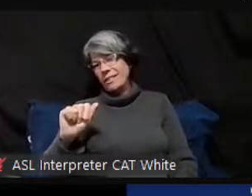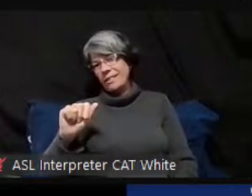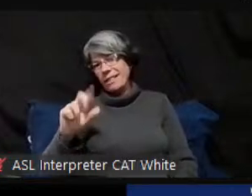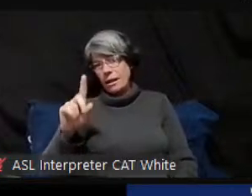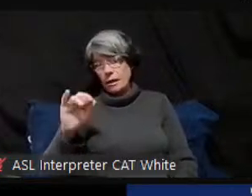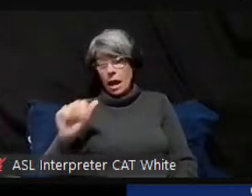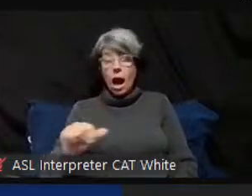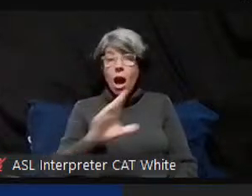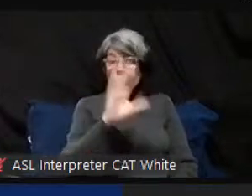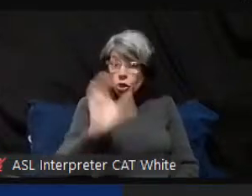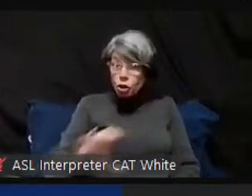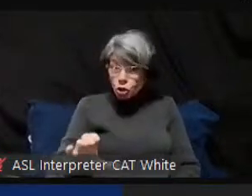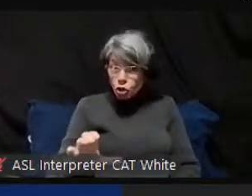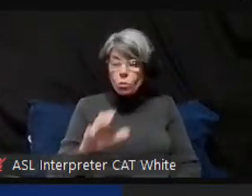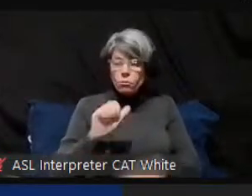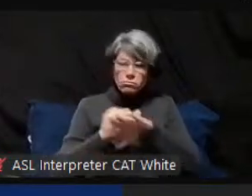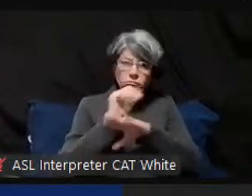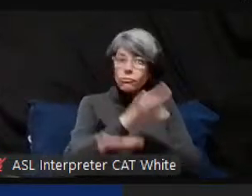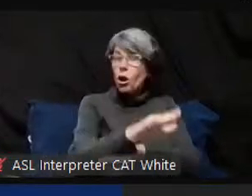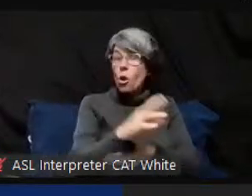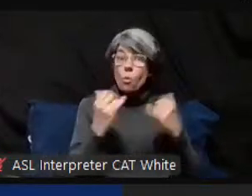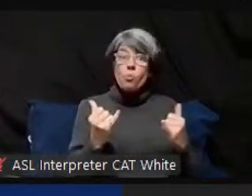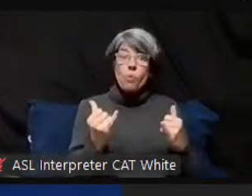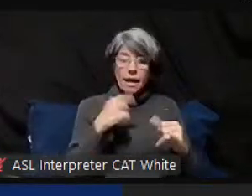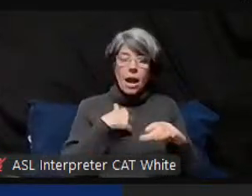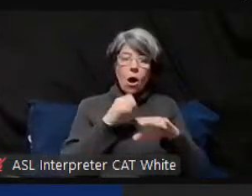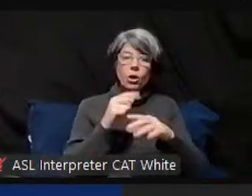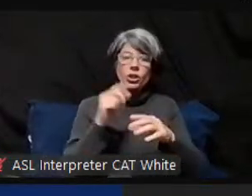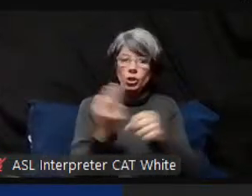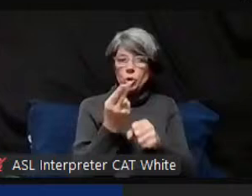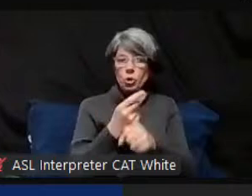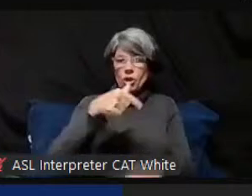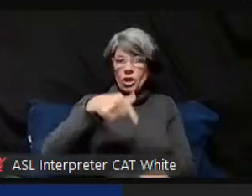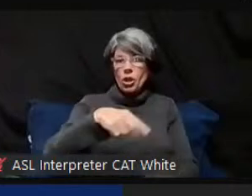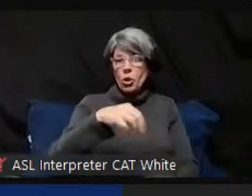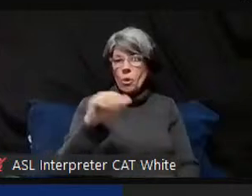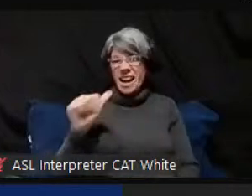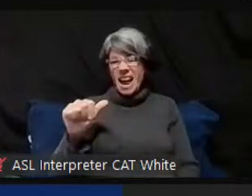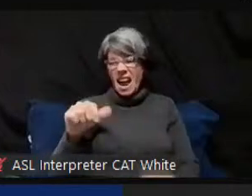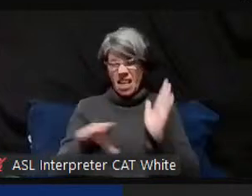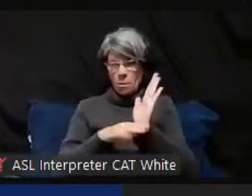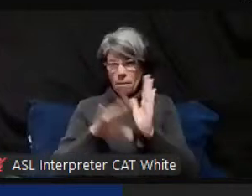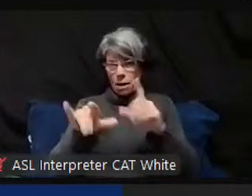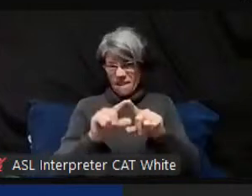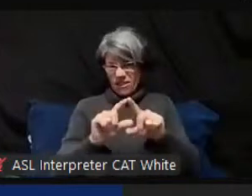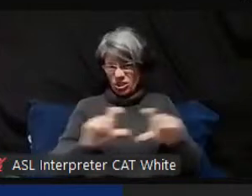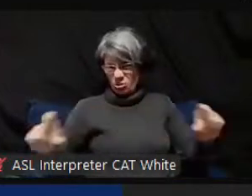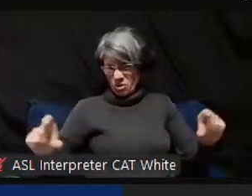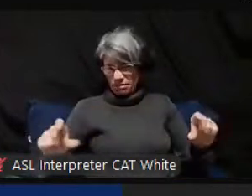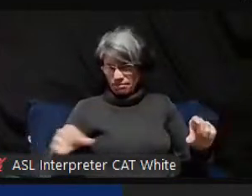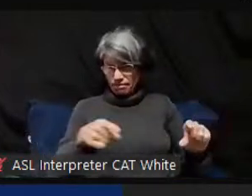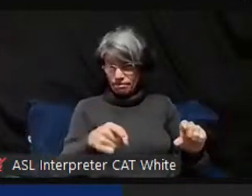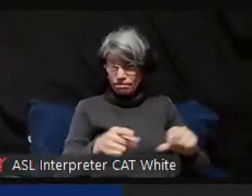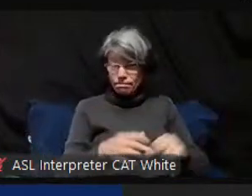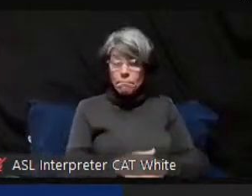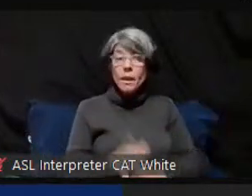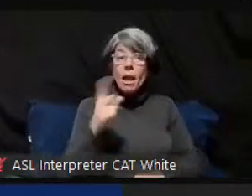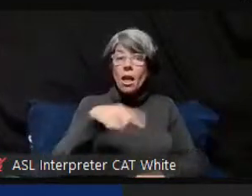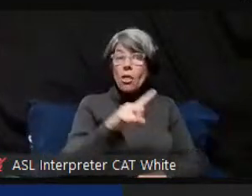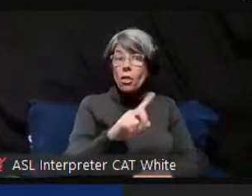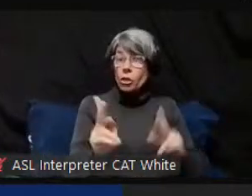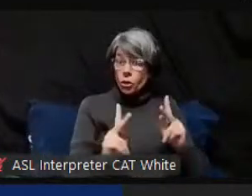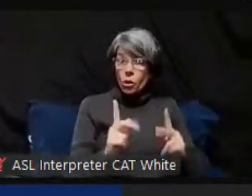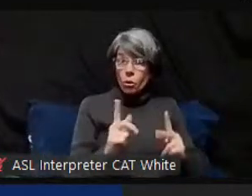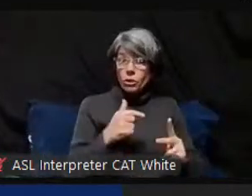also submit questions in real time using the Q&A function at the bottom of your screen. So for those of you who are